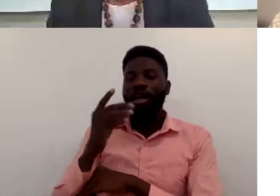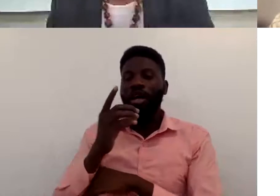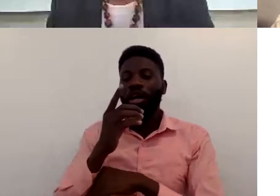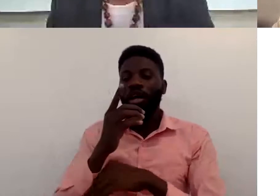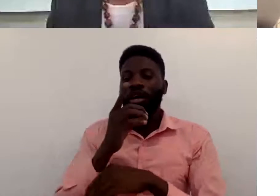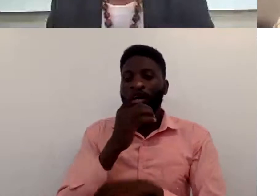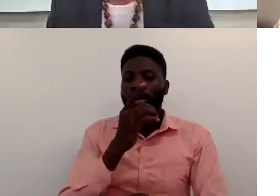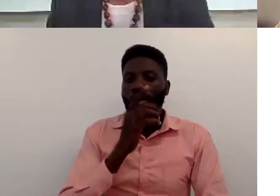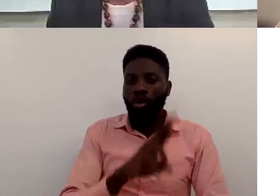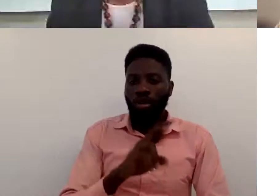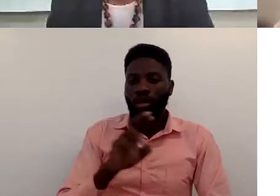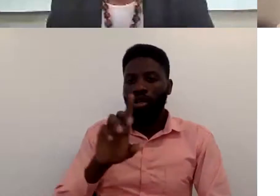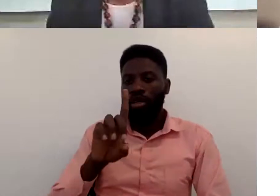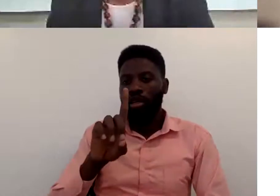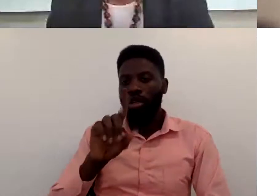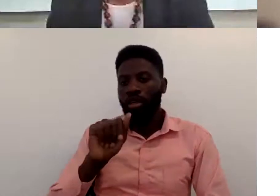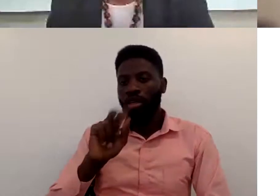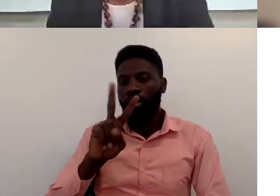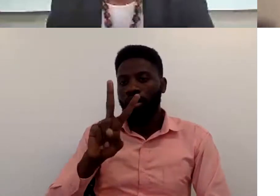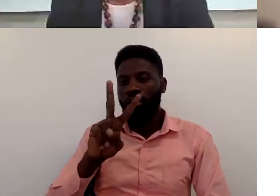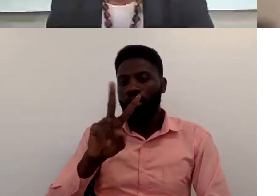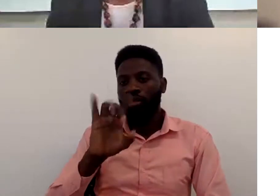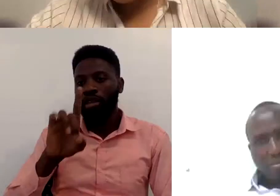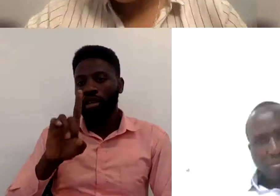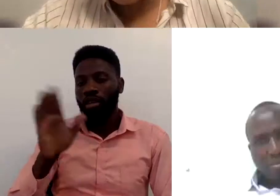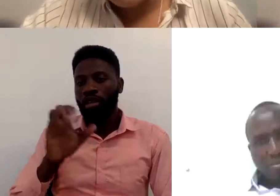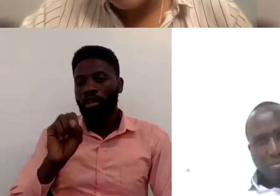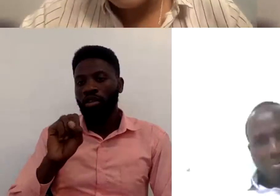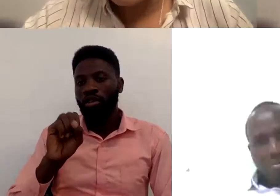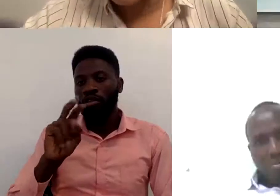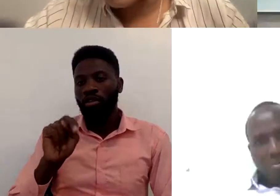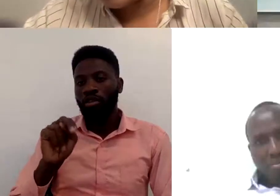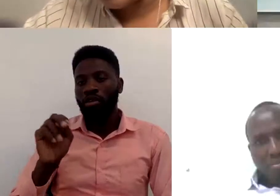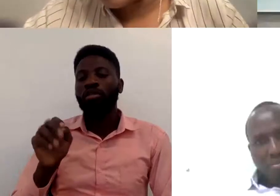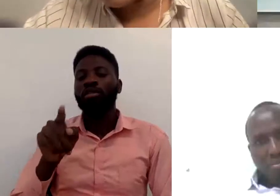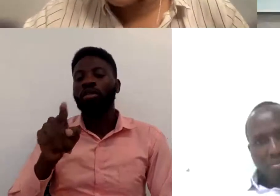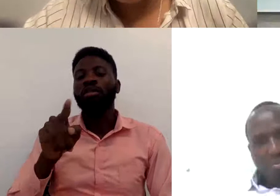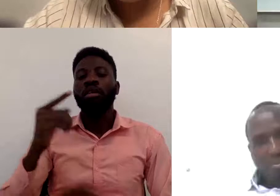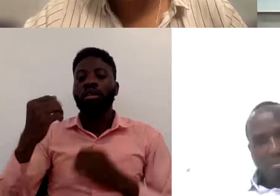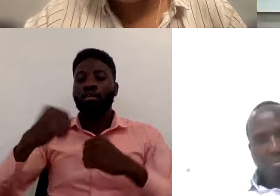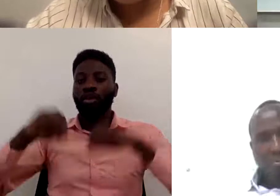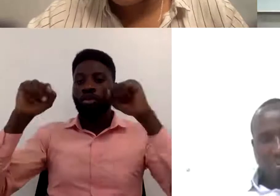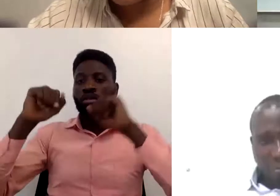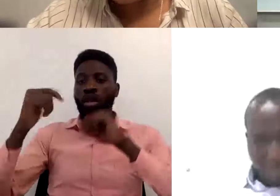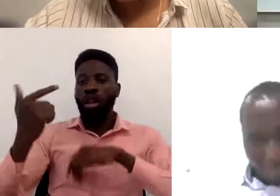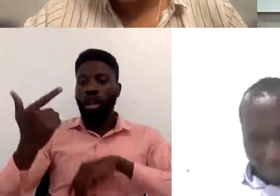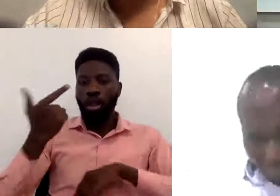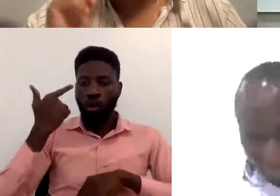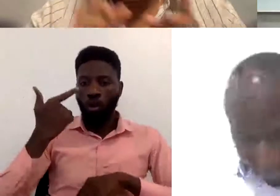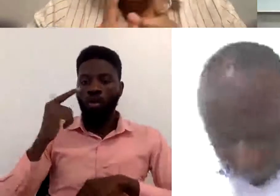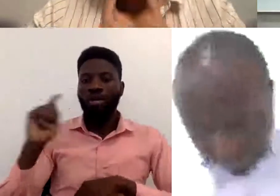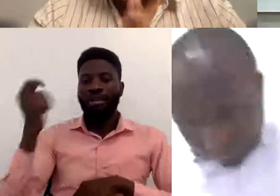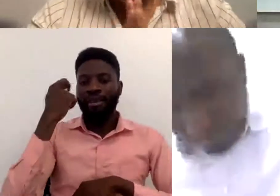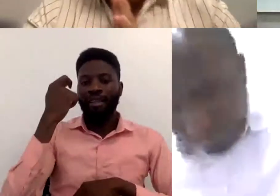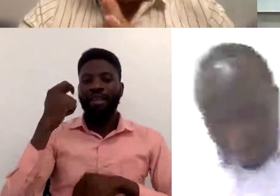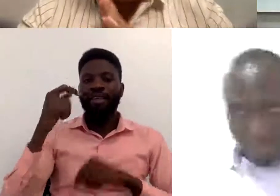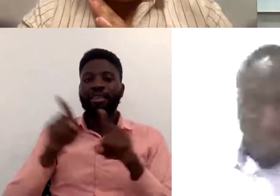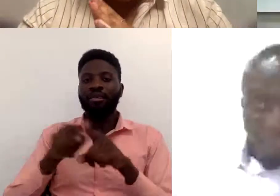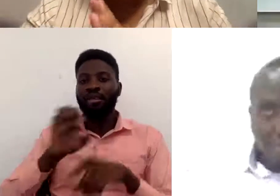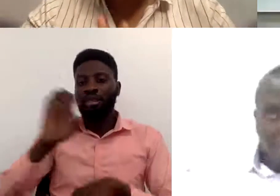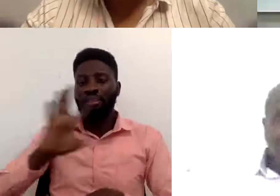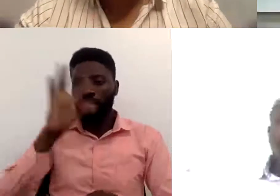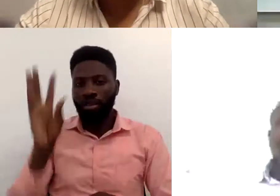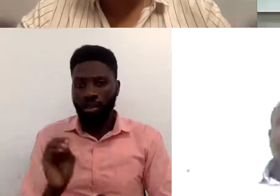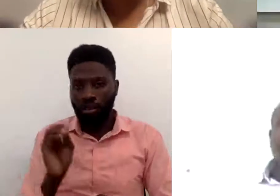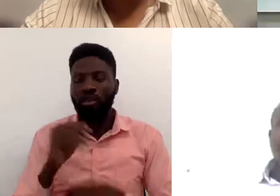Mwaisaka. Dr. Davidson is the head of legal in Kenya and East Africa. And one fact that